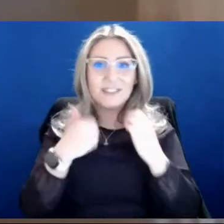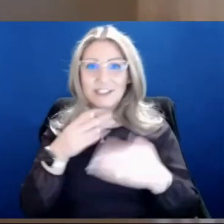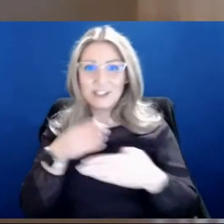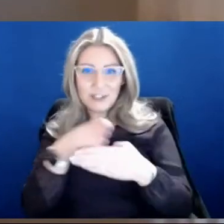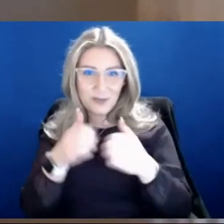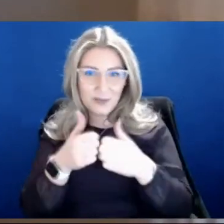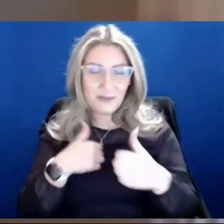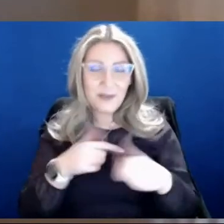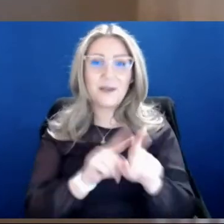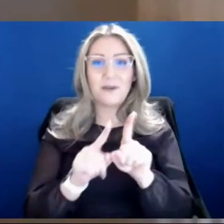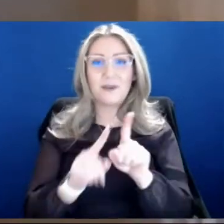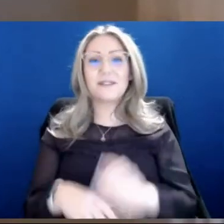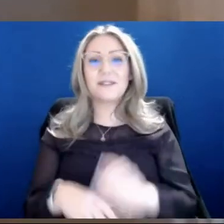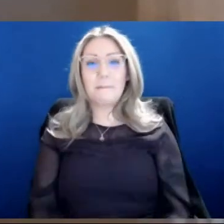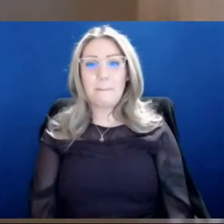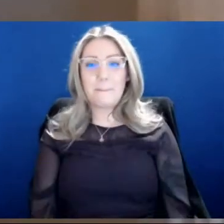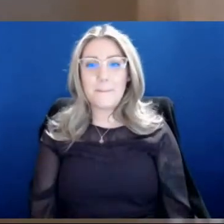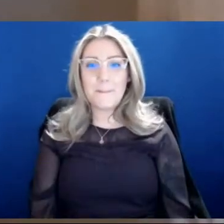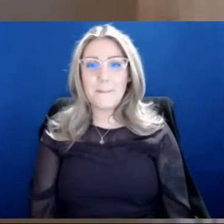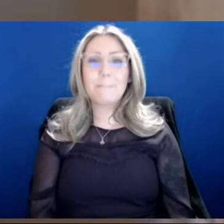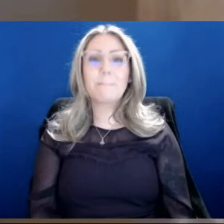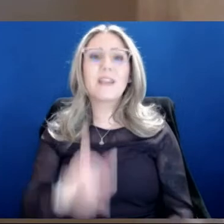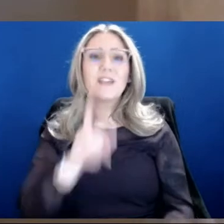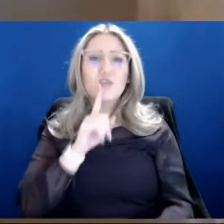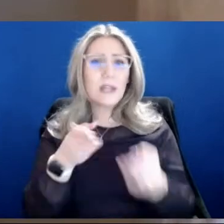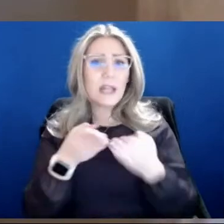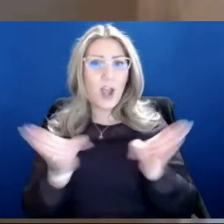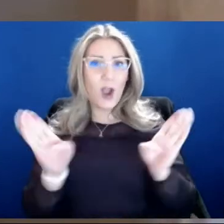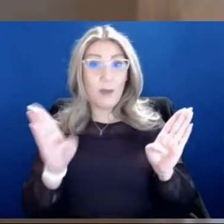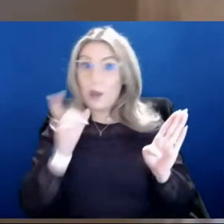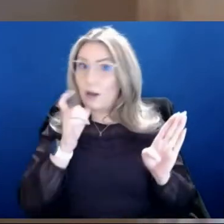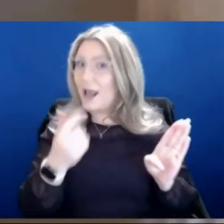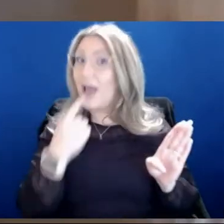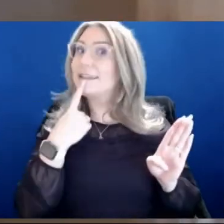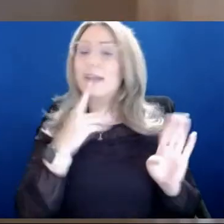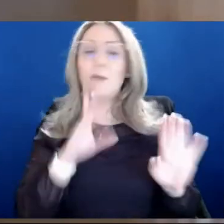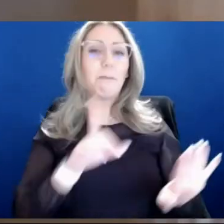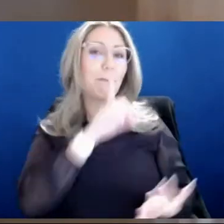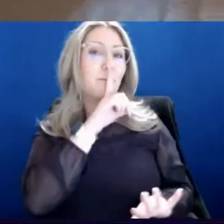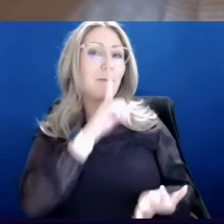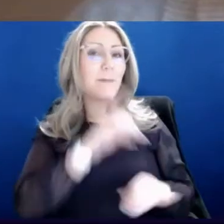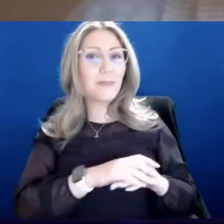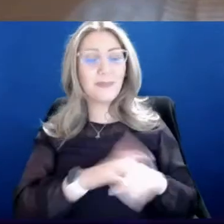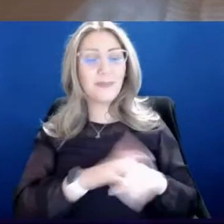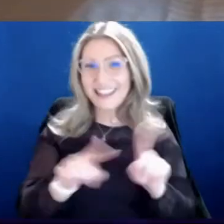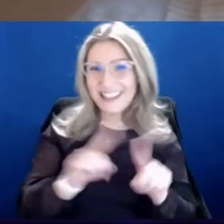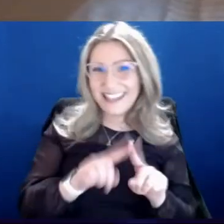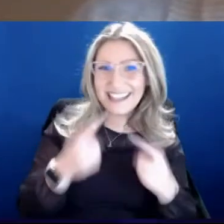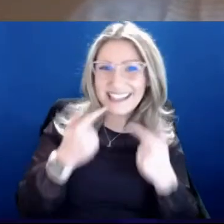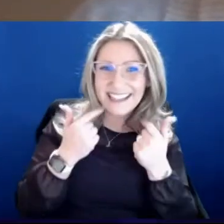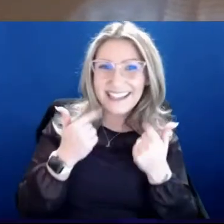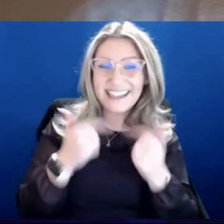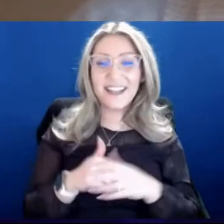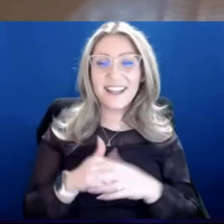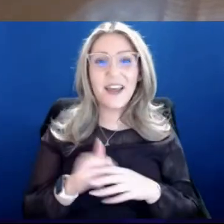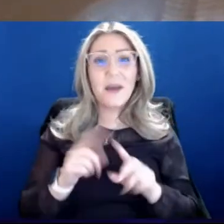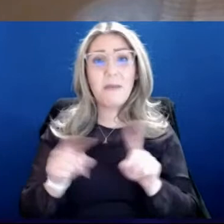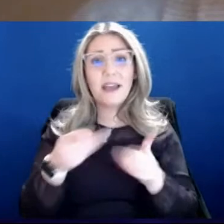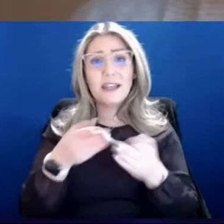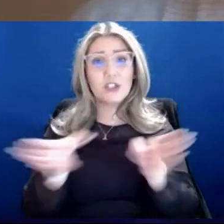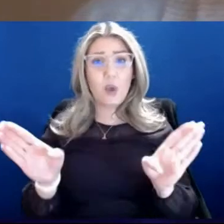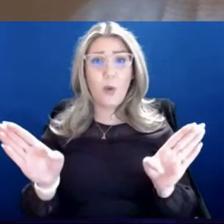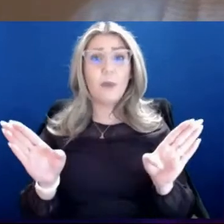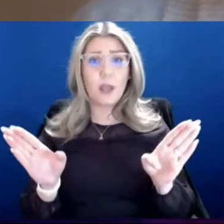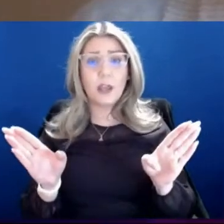well. So he's Don't give very that away open. Yet. No, I didn't give it away, but he's very open